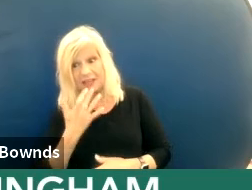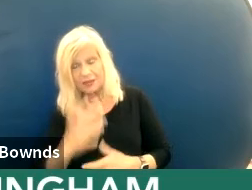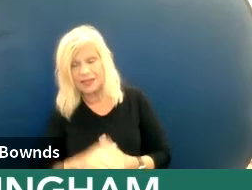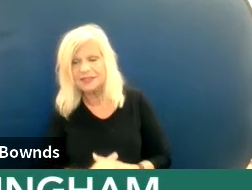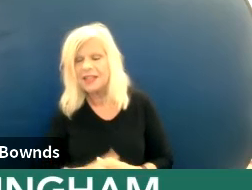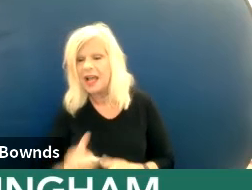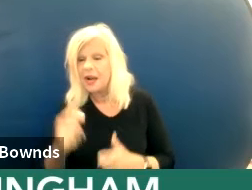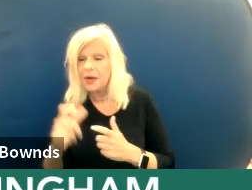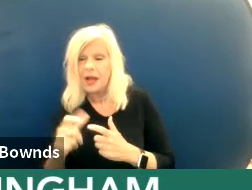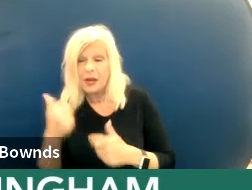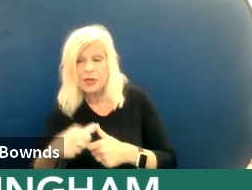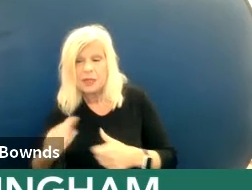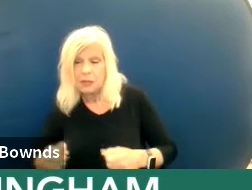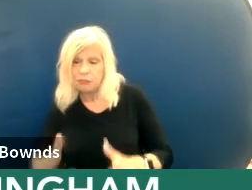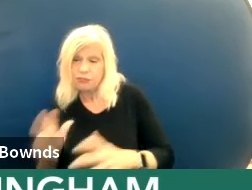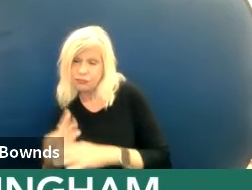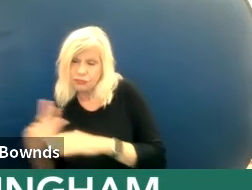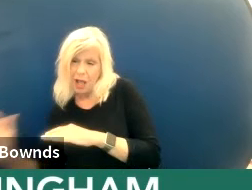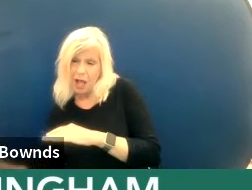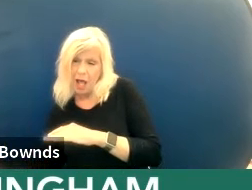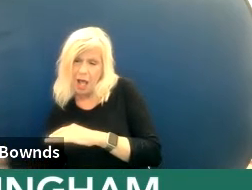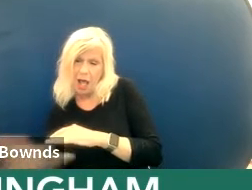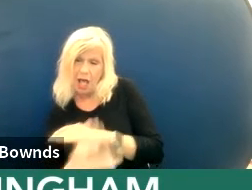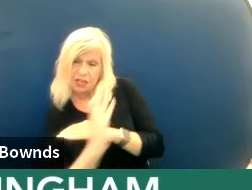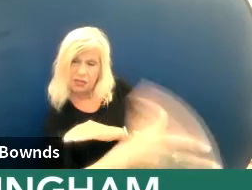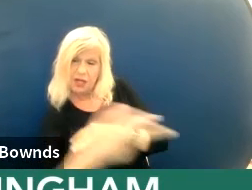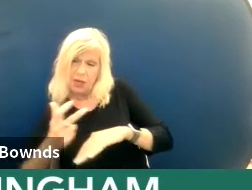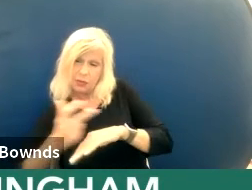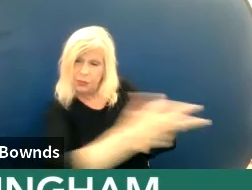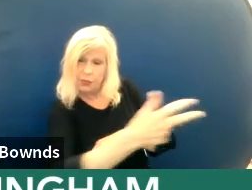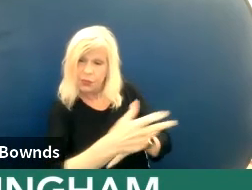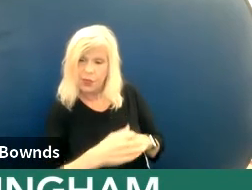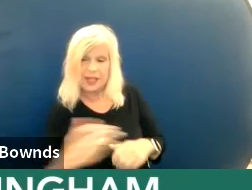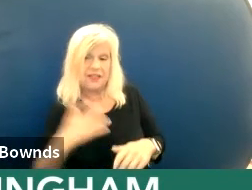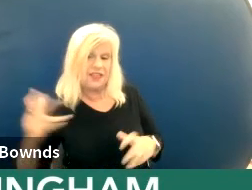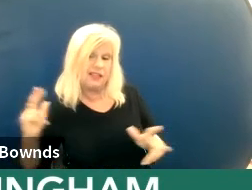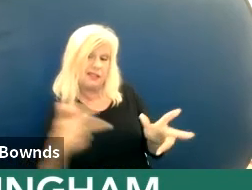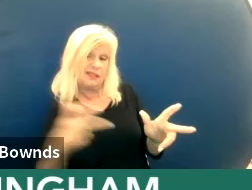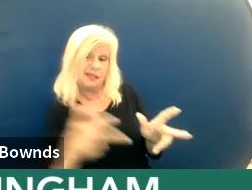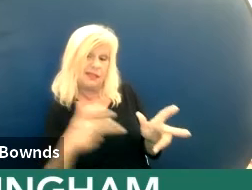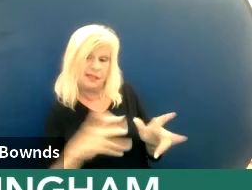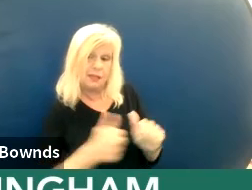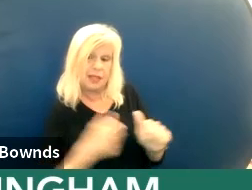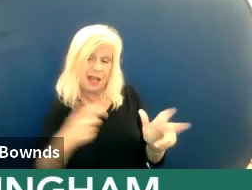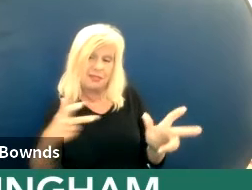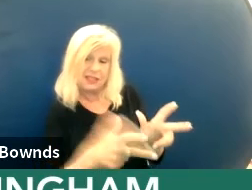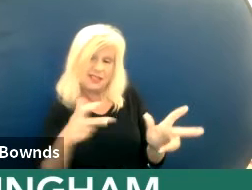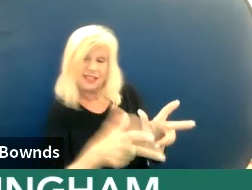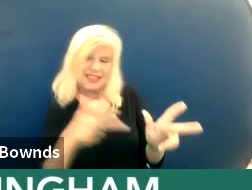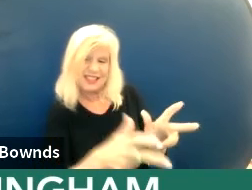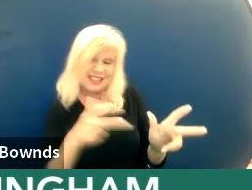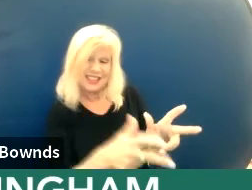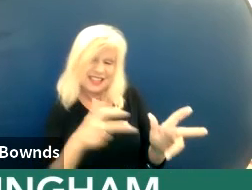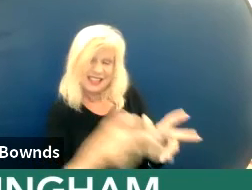remember coming around the final curve and into the straightaway, and I could hear my competitors coming up behind me, pounding away on